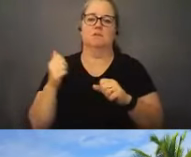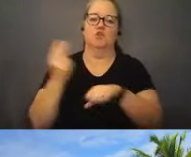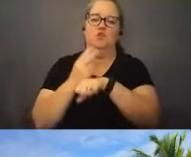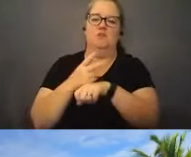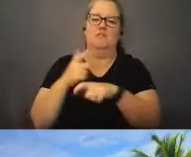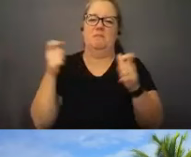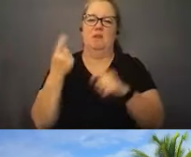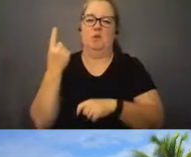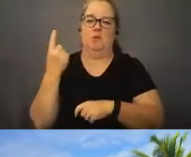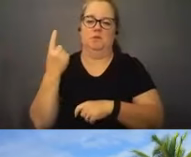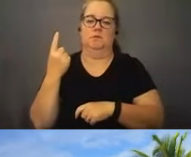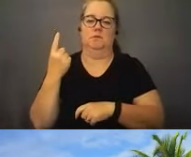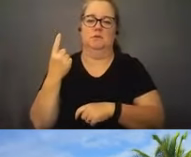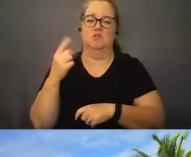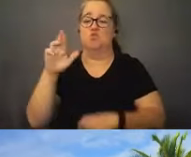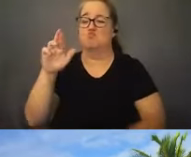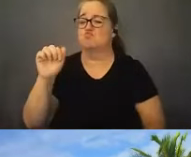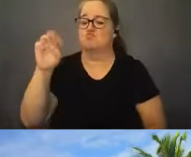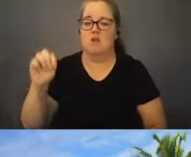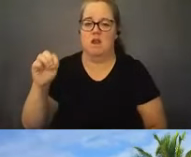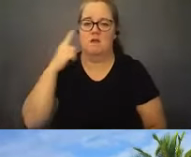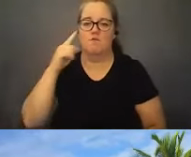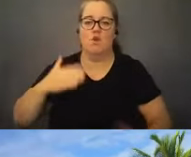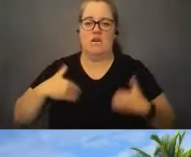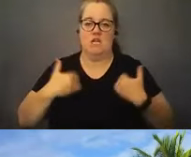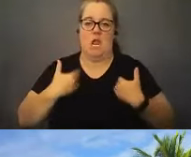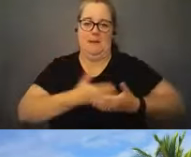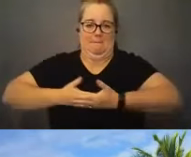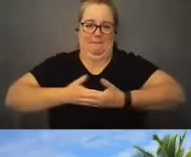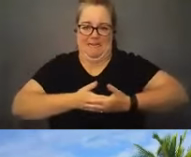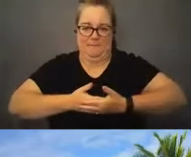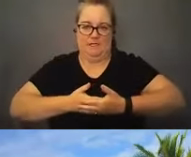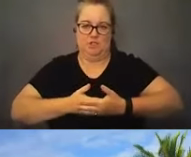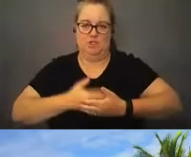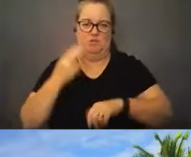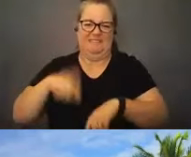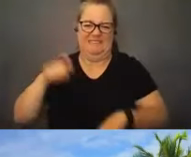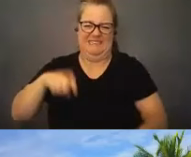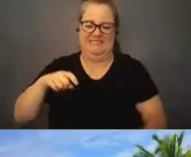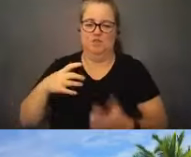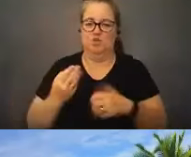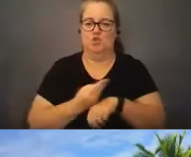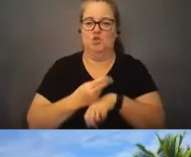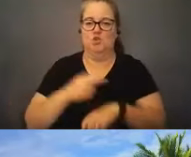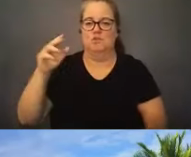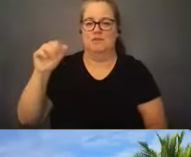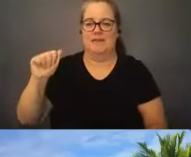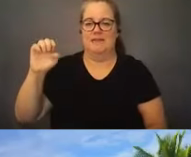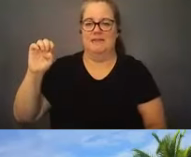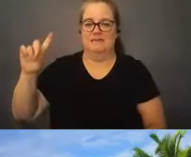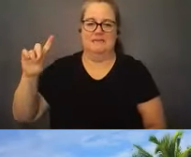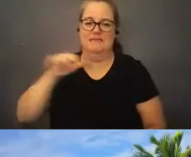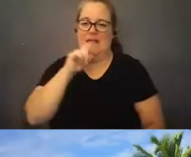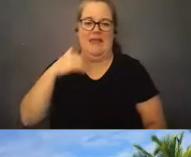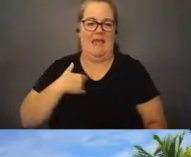pretty rare for our younger babies to have, they're not going to have a heart attack. So they don't really